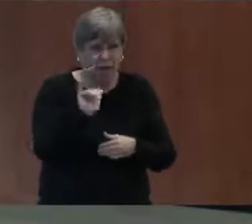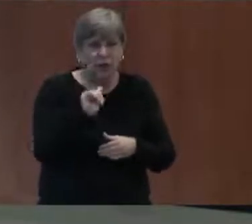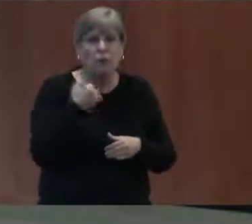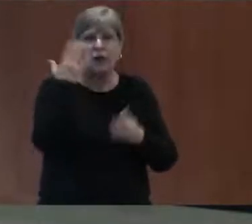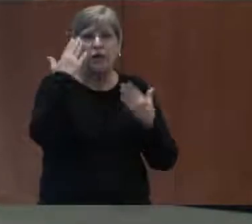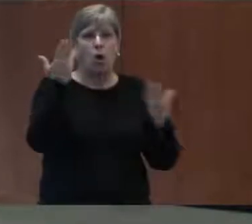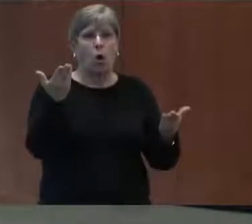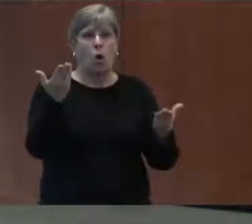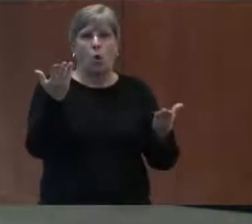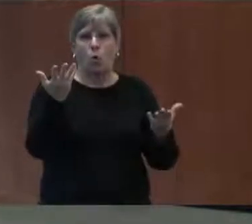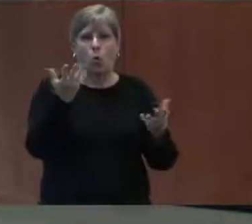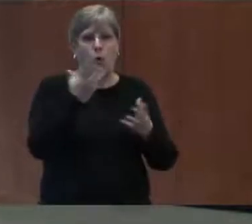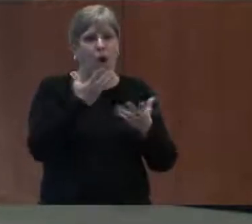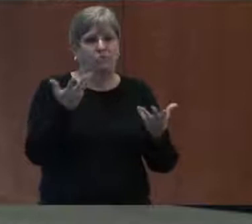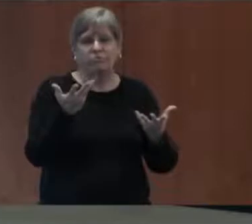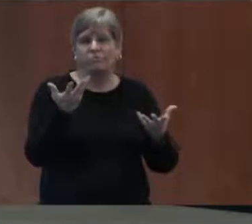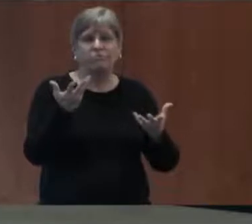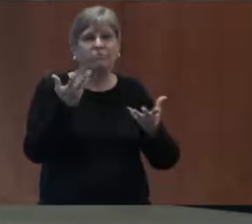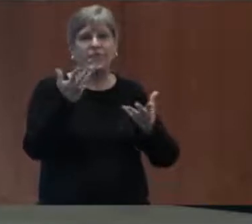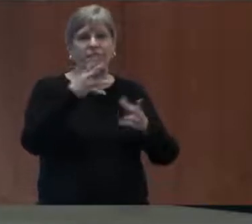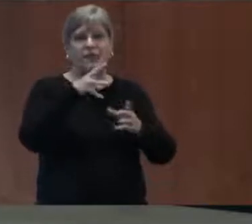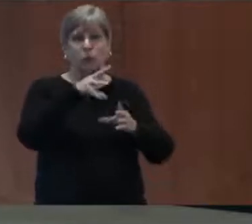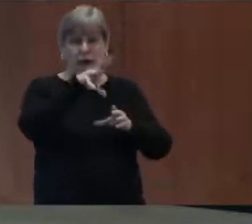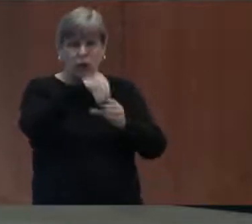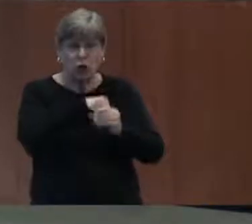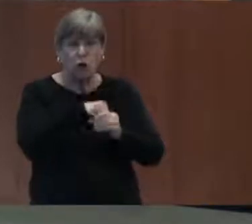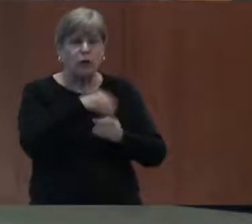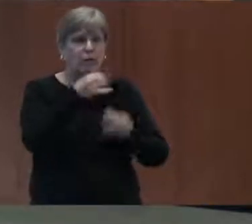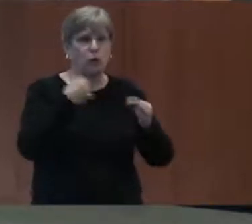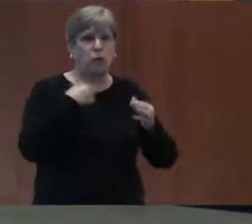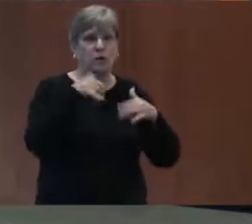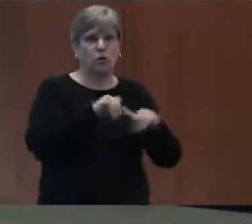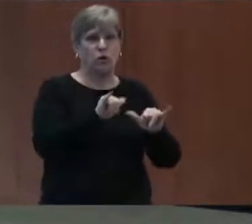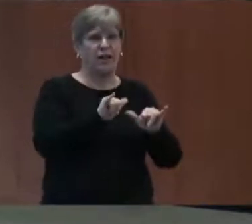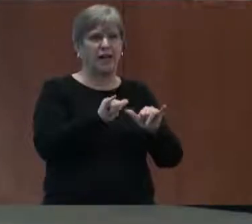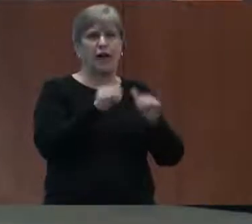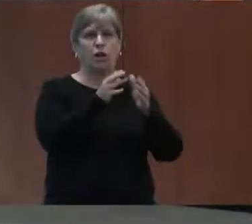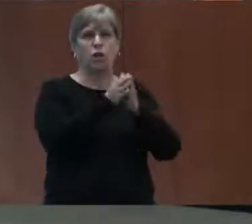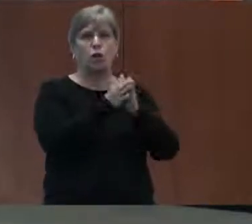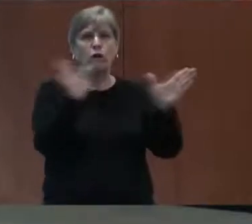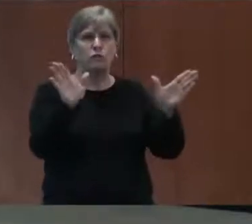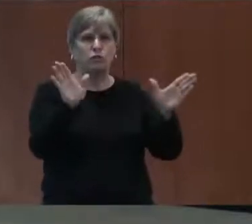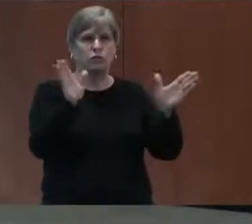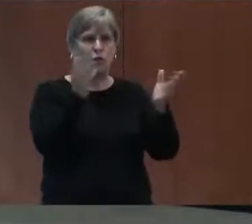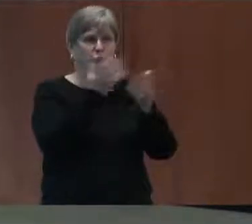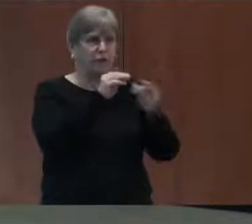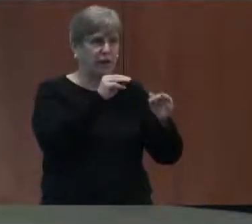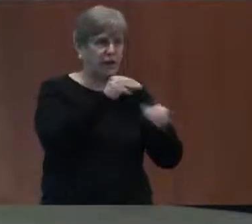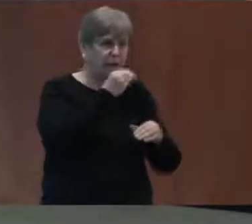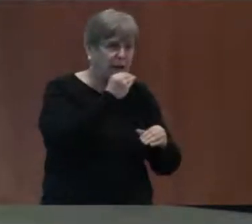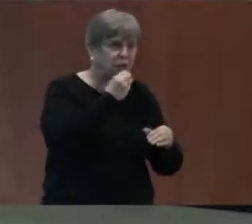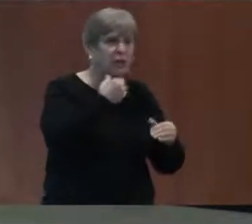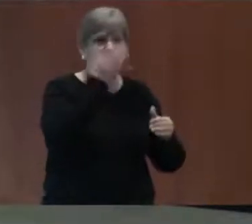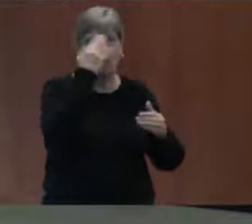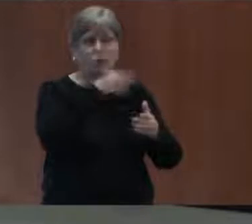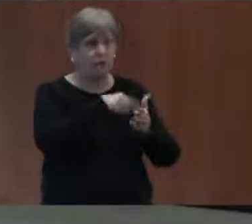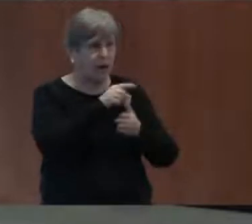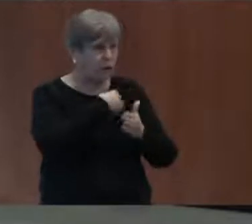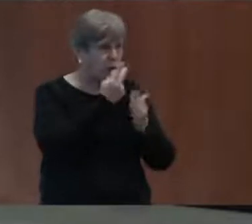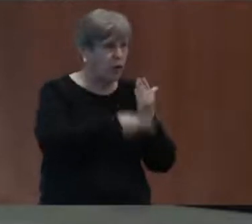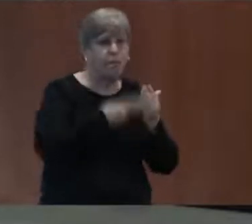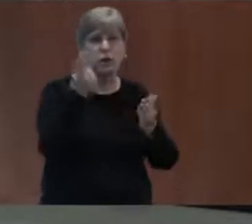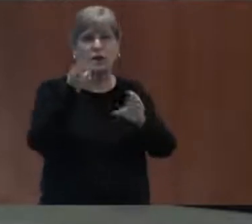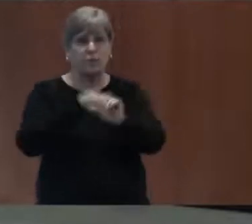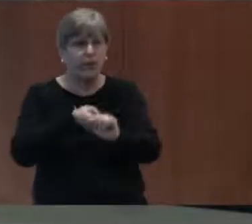what in-person was going to look like. We didn't know whether we were still going to be on universal free meals or back on a paid program. We didn't know what participation would look